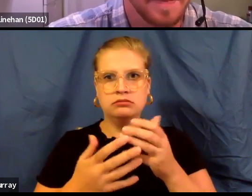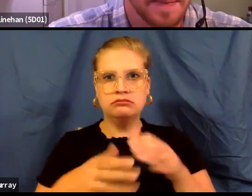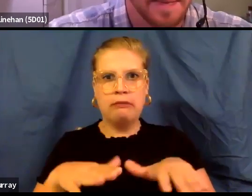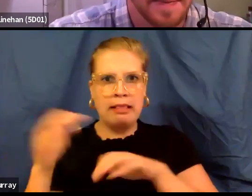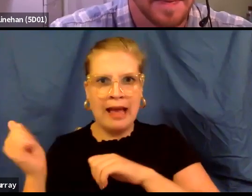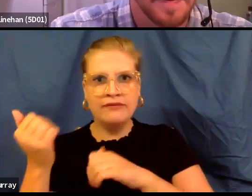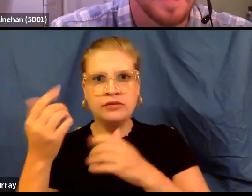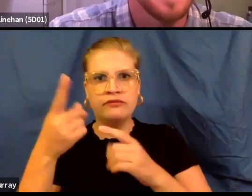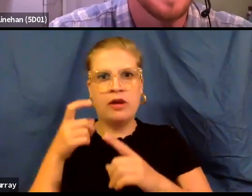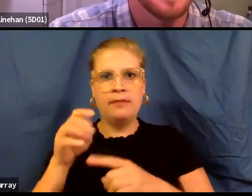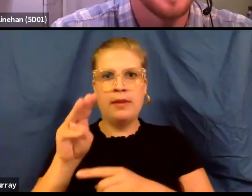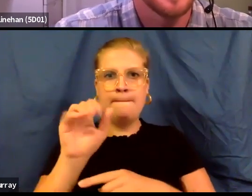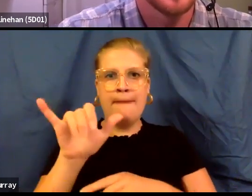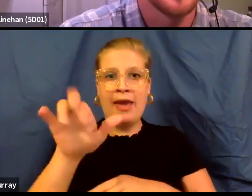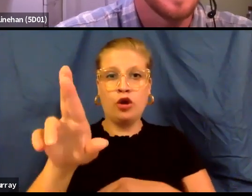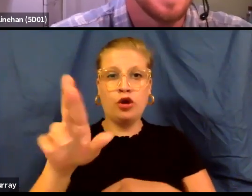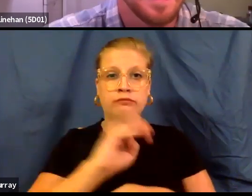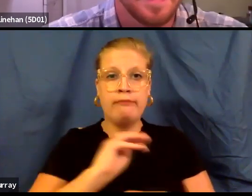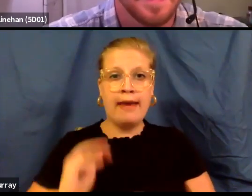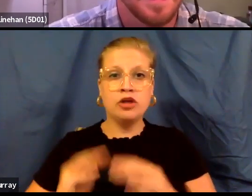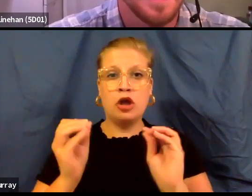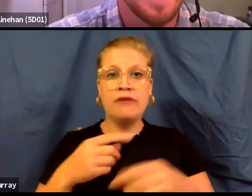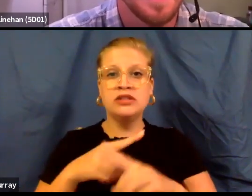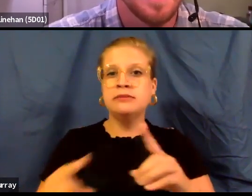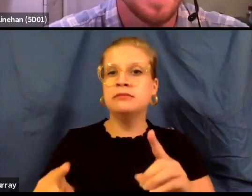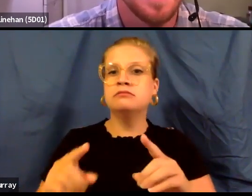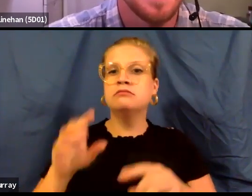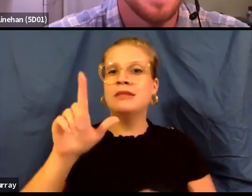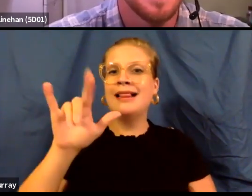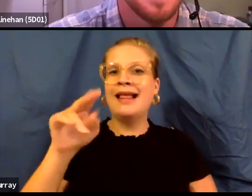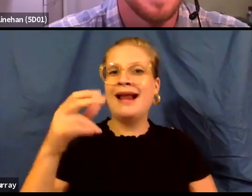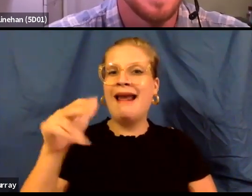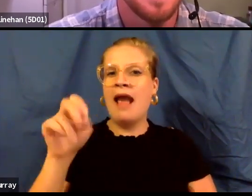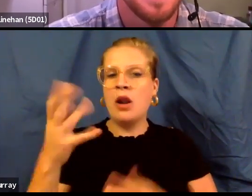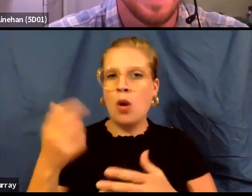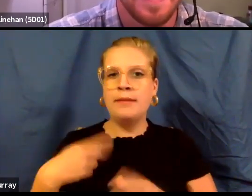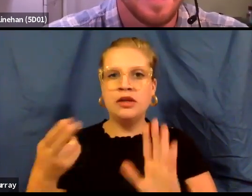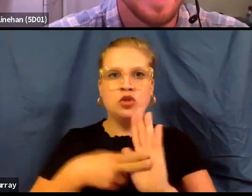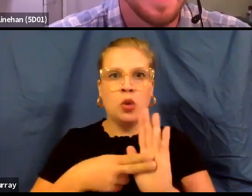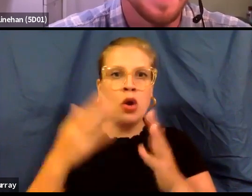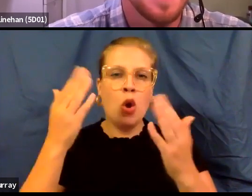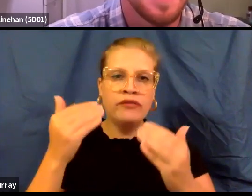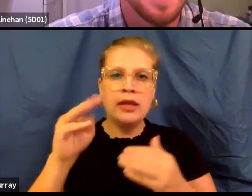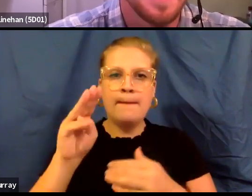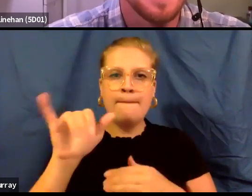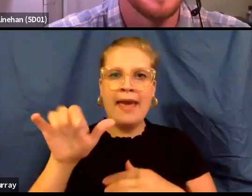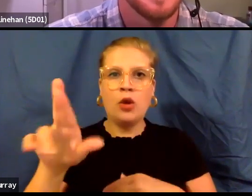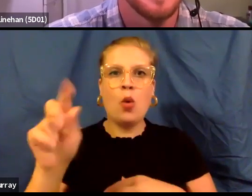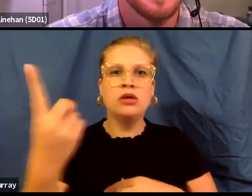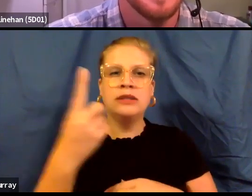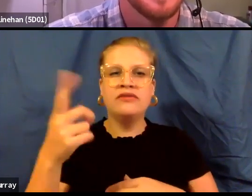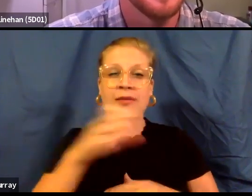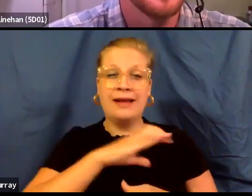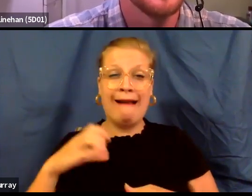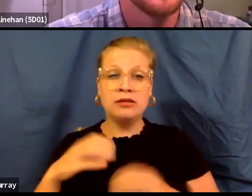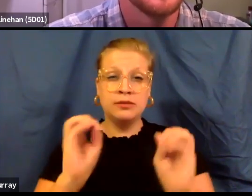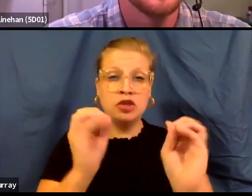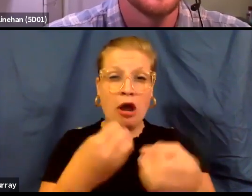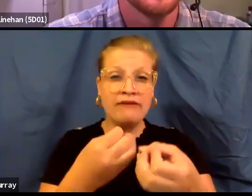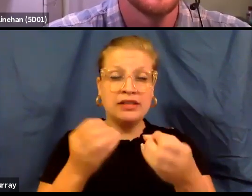and Commissioner Linhan wanted me to come on hoping that they would be on, or someone from the councilman's office. So I don't